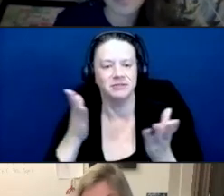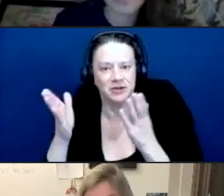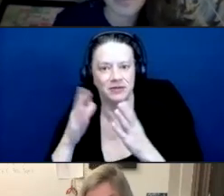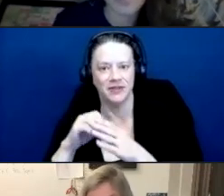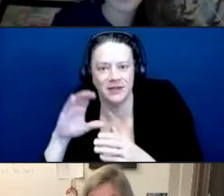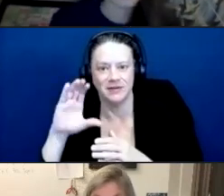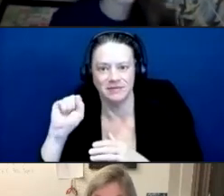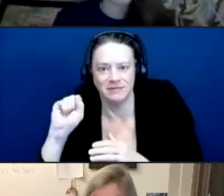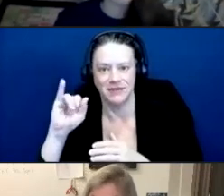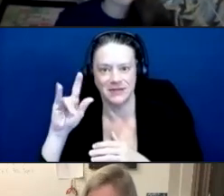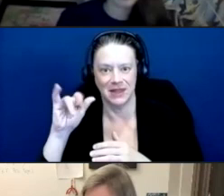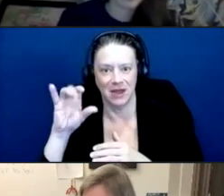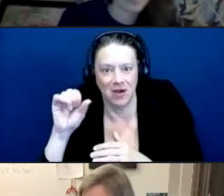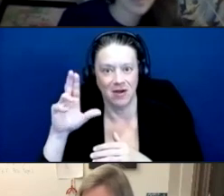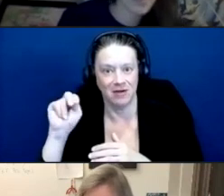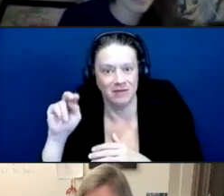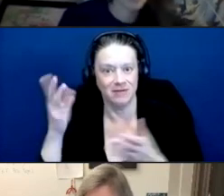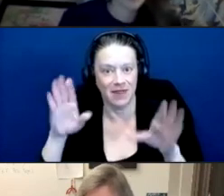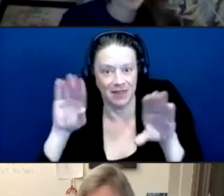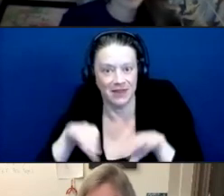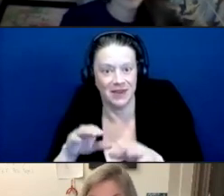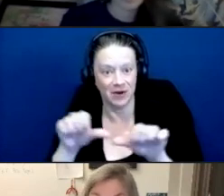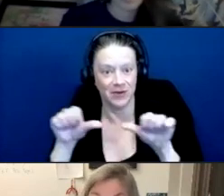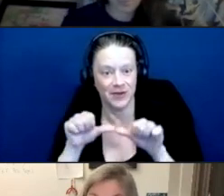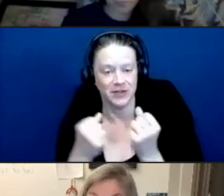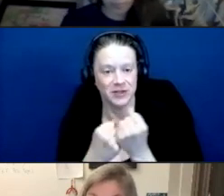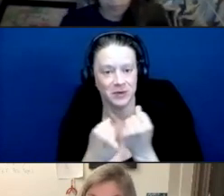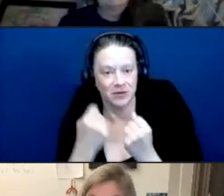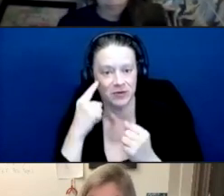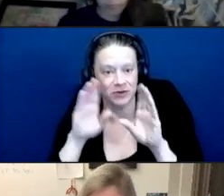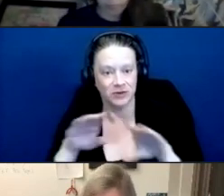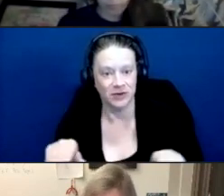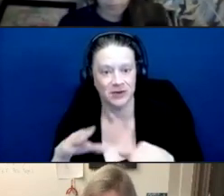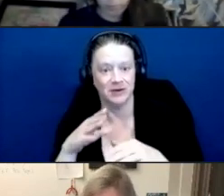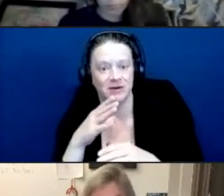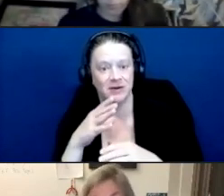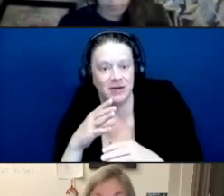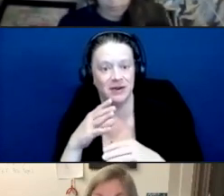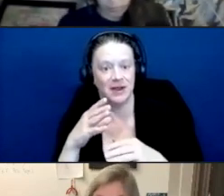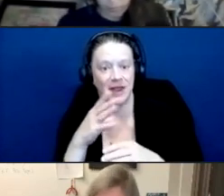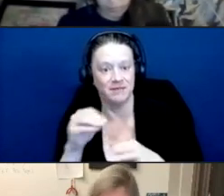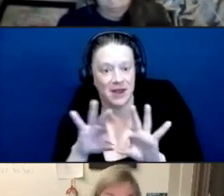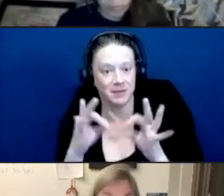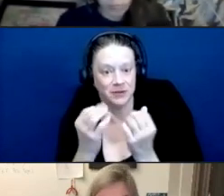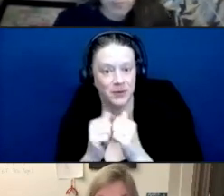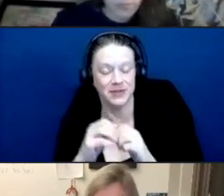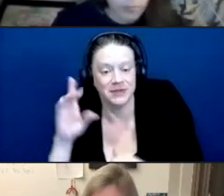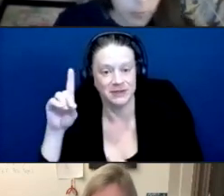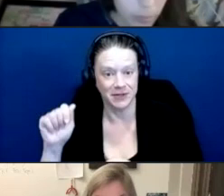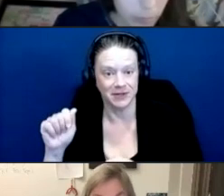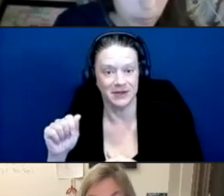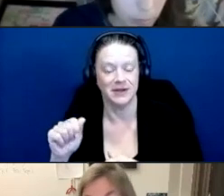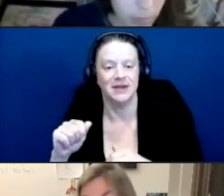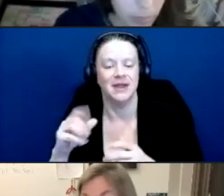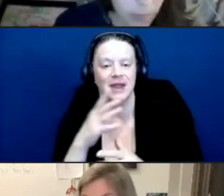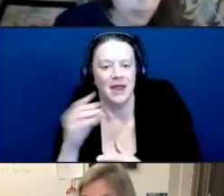area, Support for Families of Children with Disabilities in San Francisco, Task, who serves most of all of